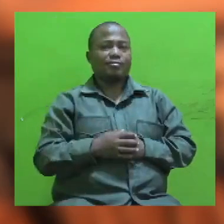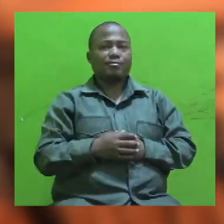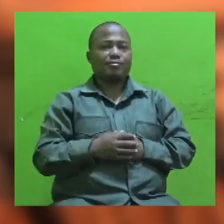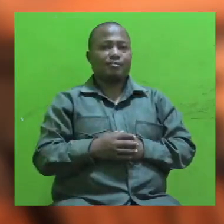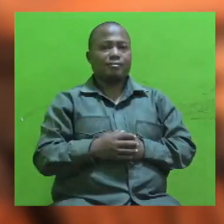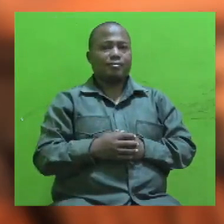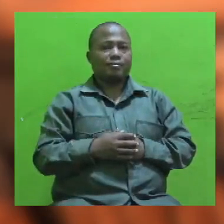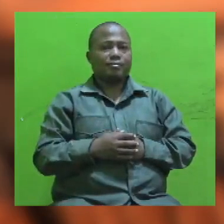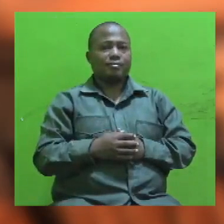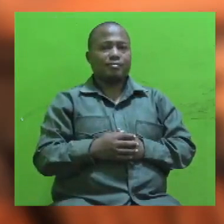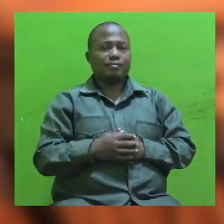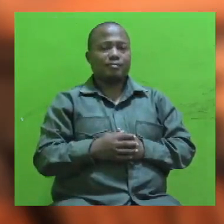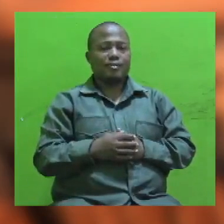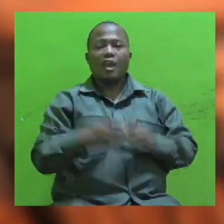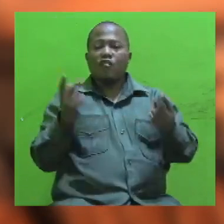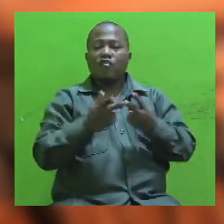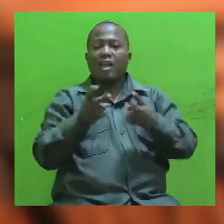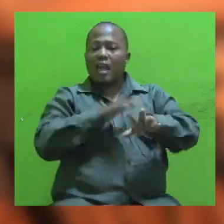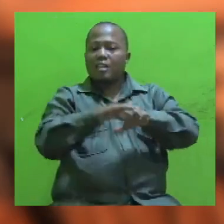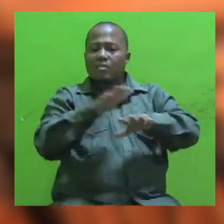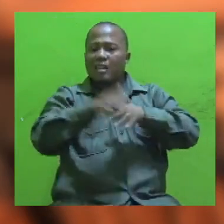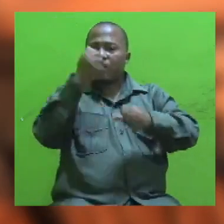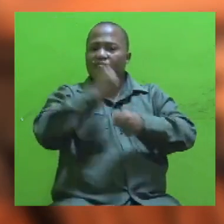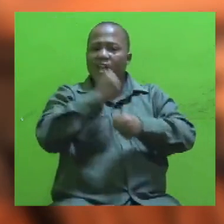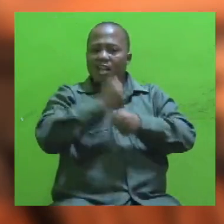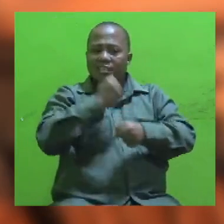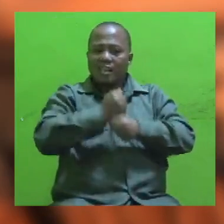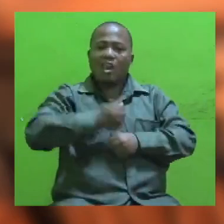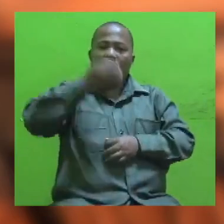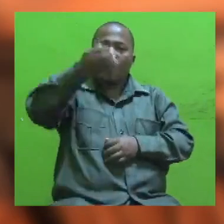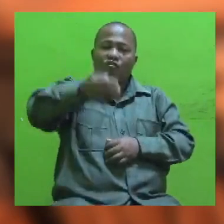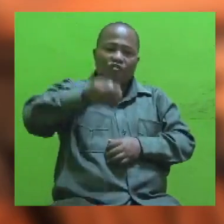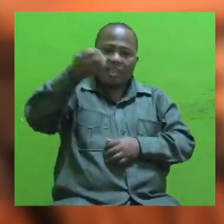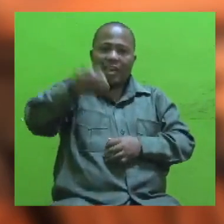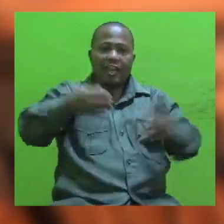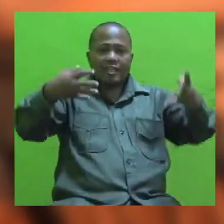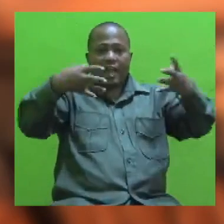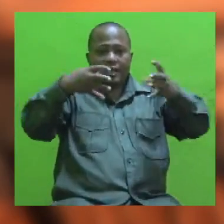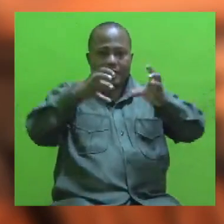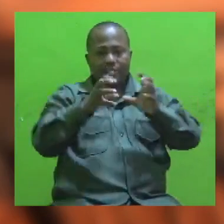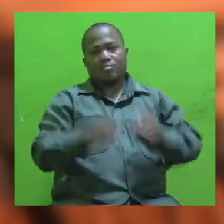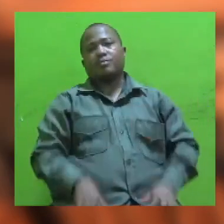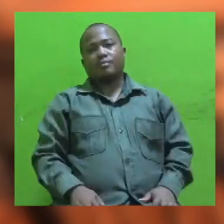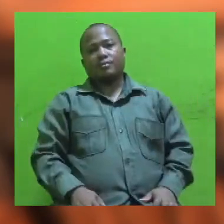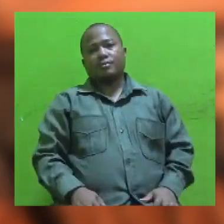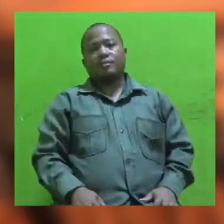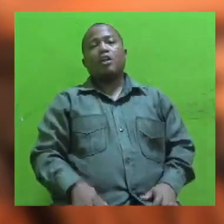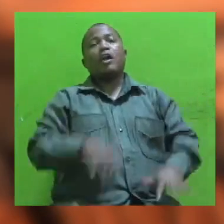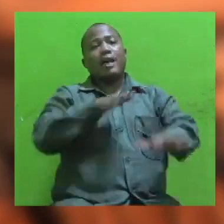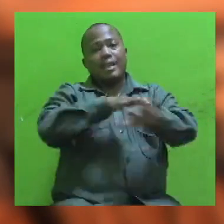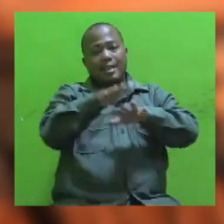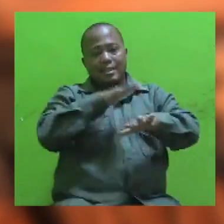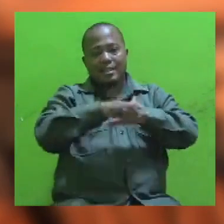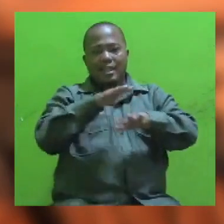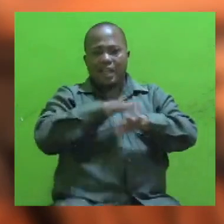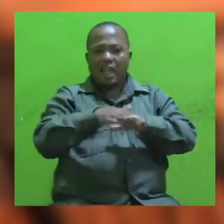organized, and also you're going to explain the function of village assembly. You can describe the